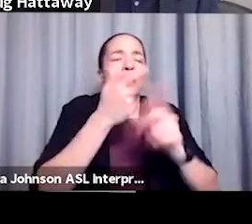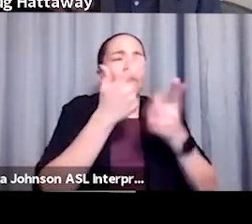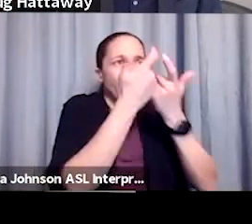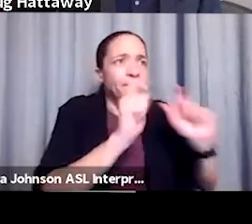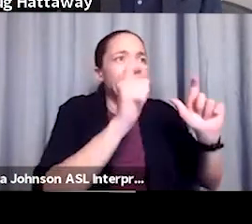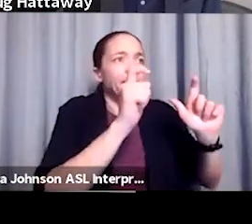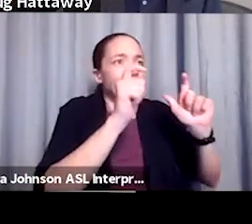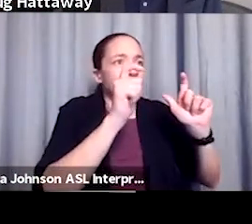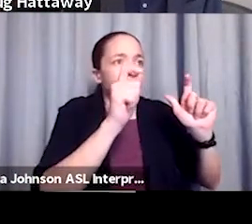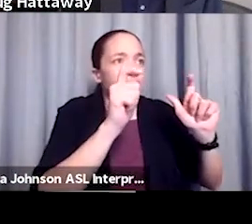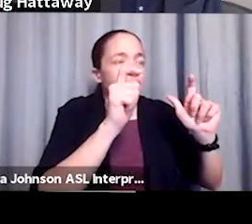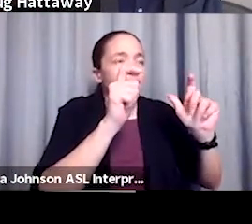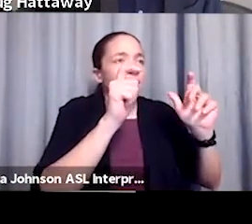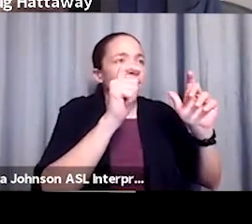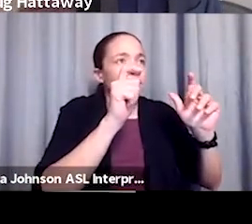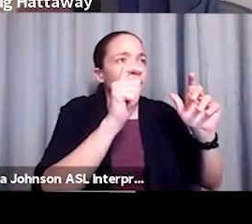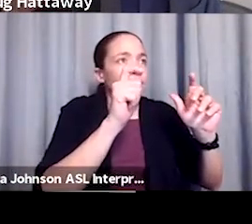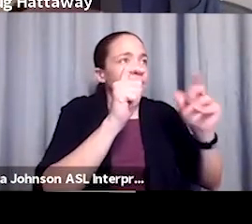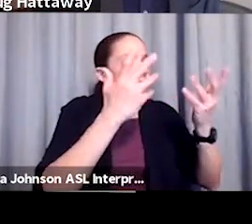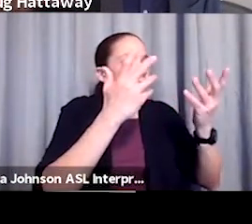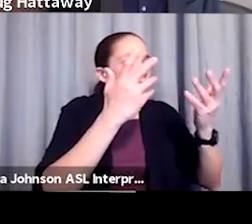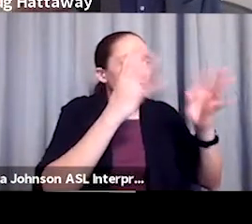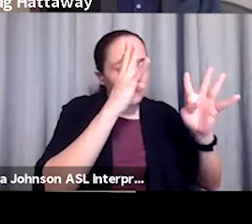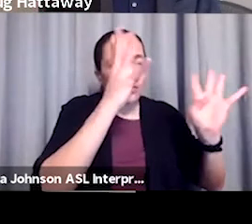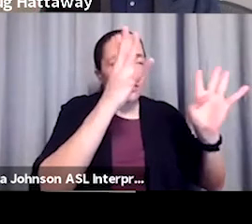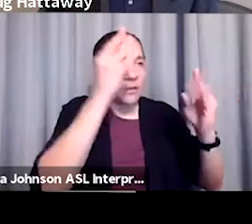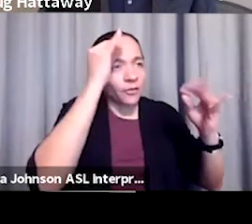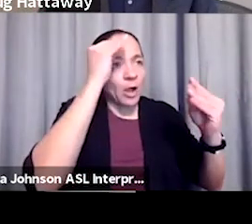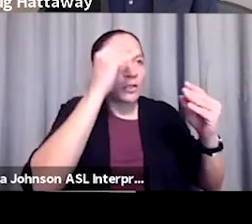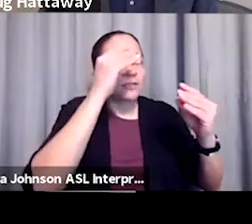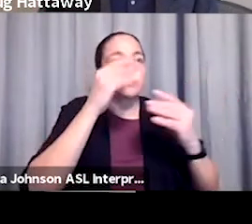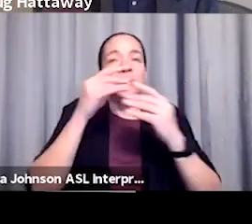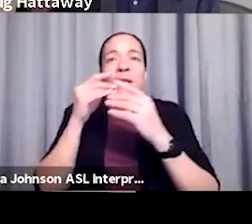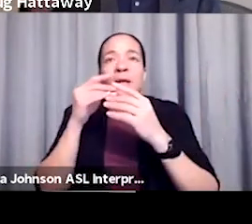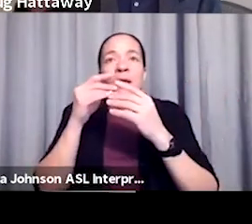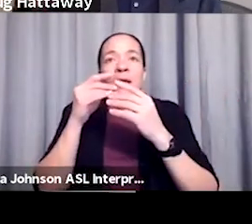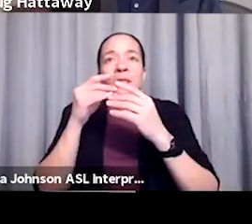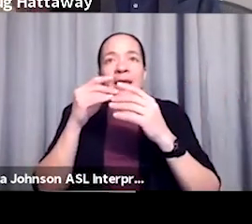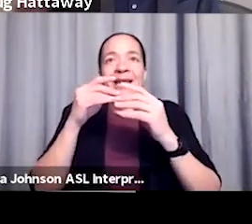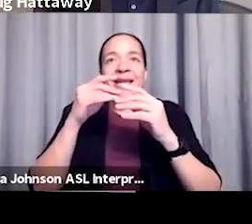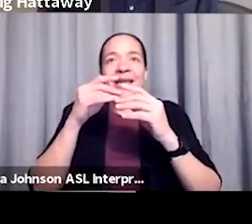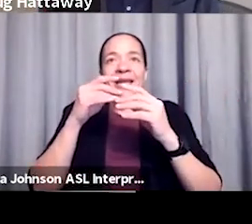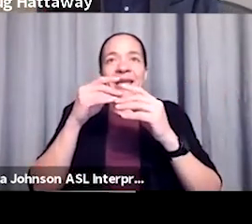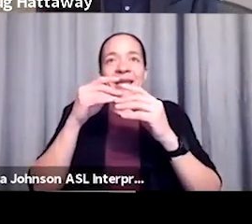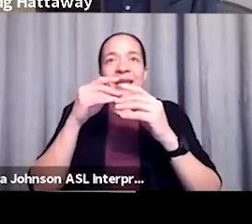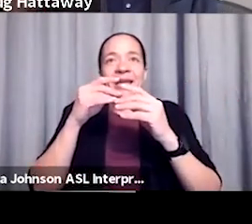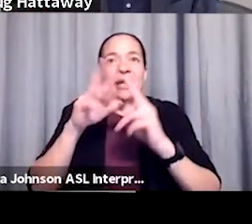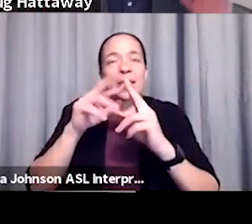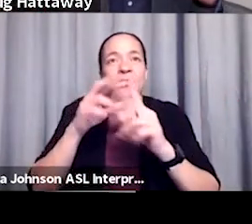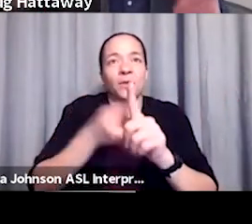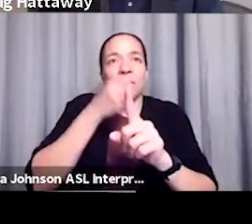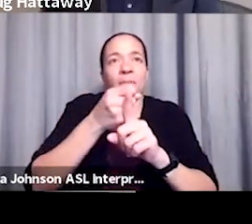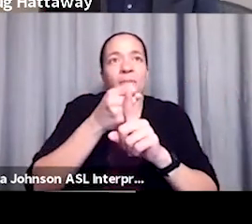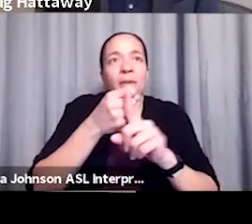ideas that either help or hinder making the progress you need to make. So for example, we had a lot of examples early